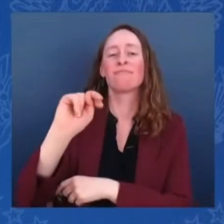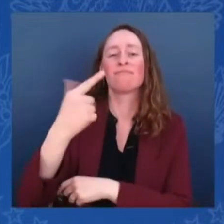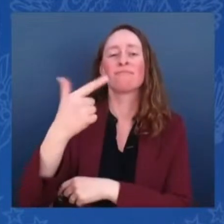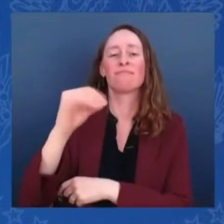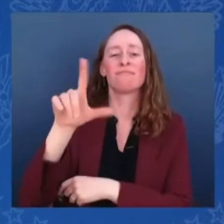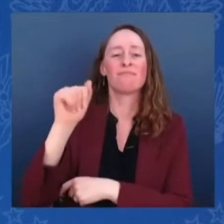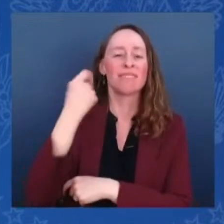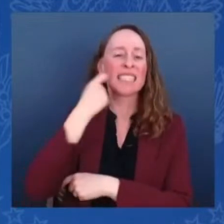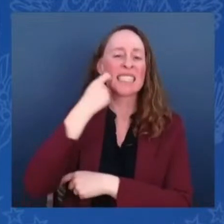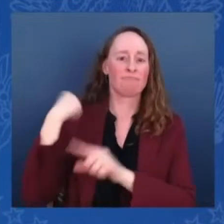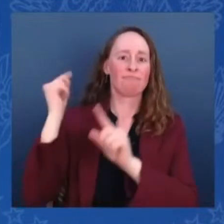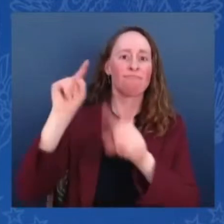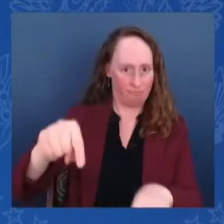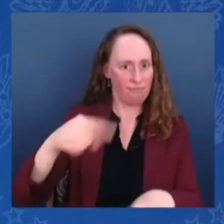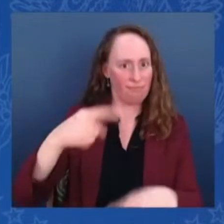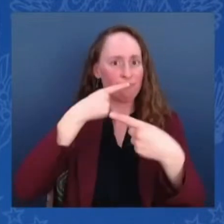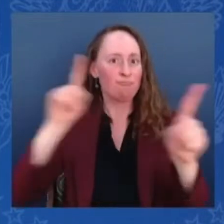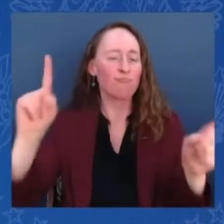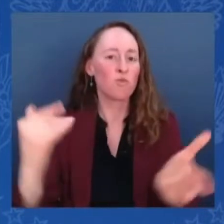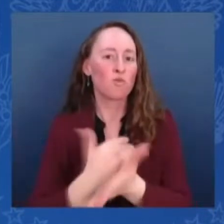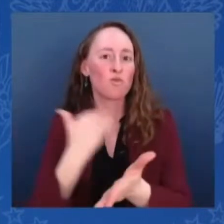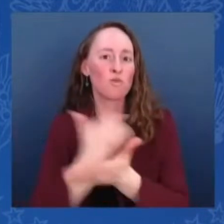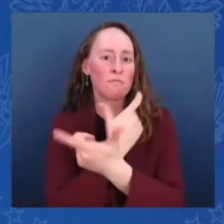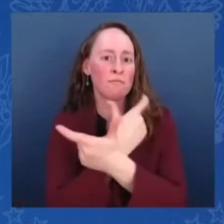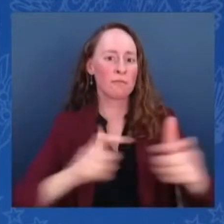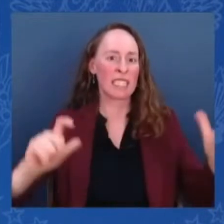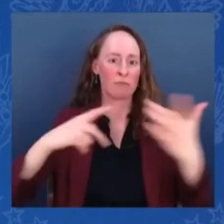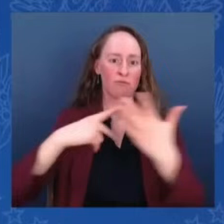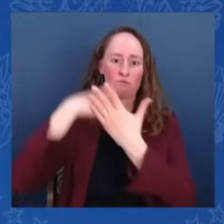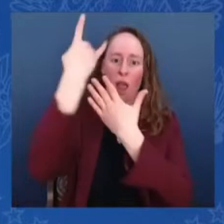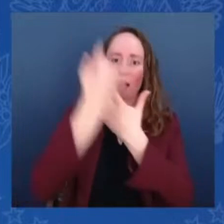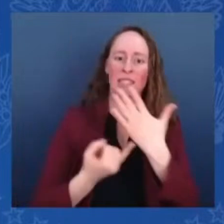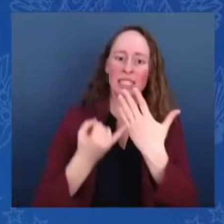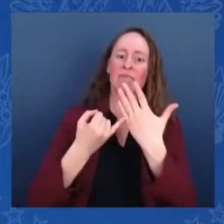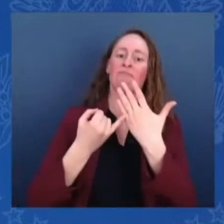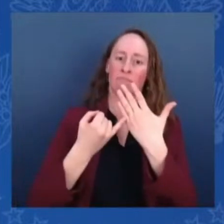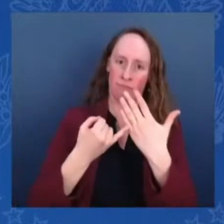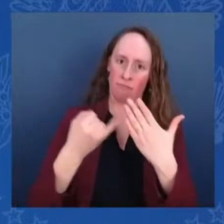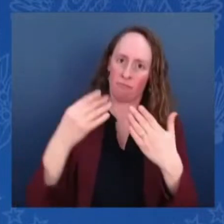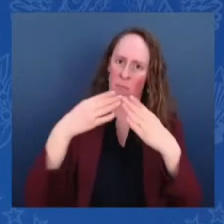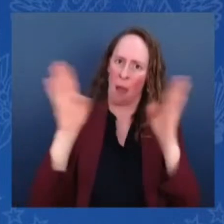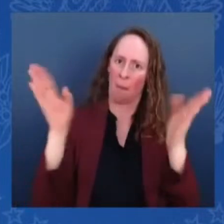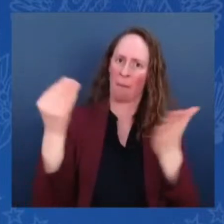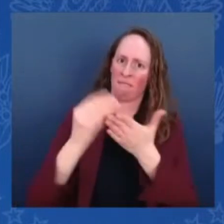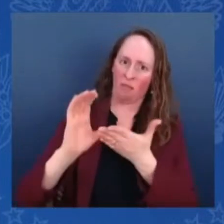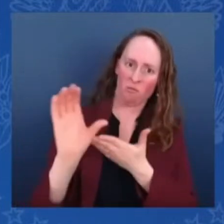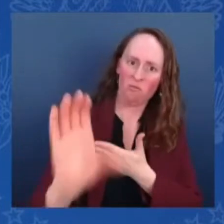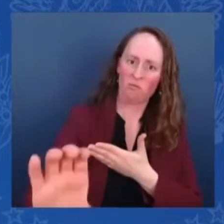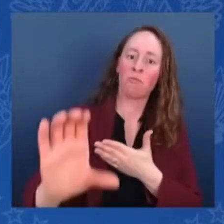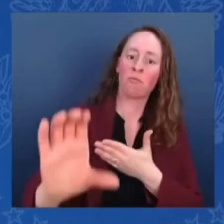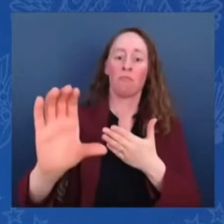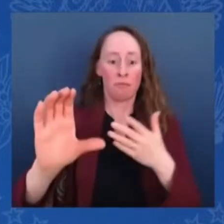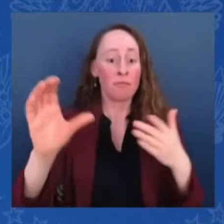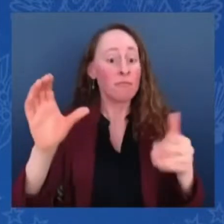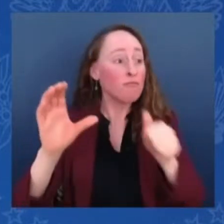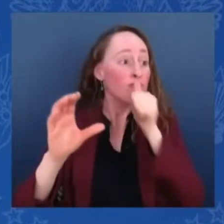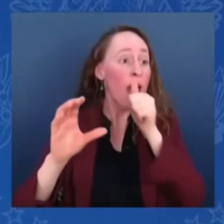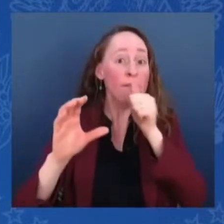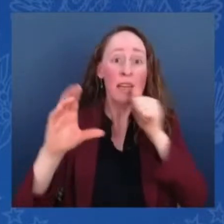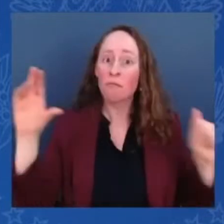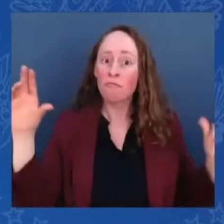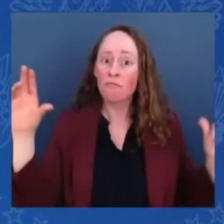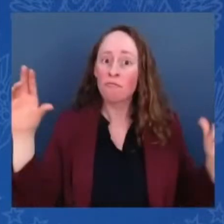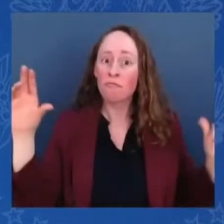of American public funding, which brought in even more private investment. We're building the first ever transcontinental